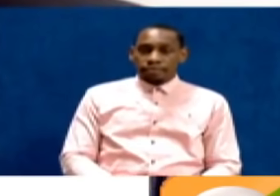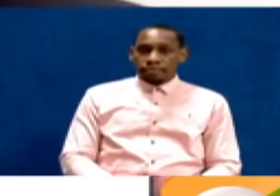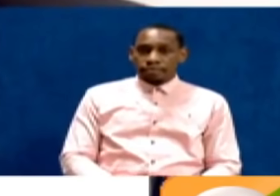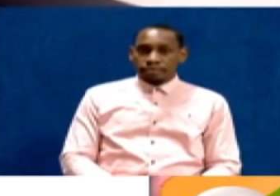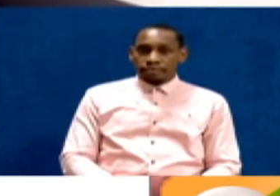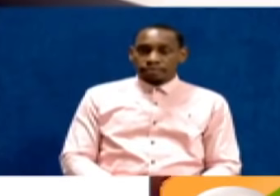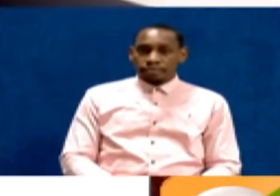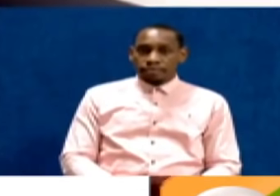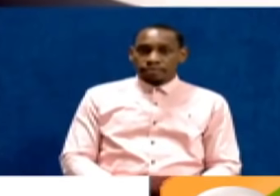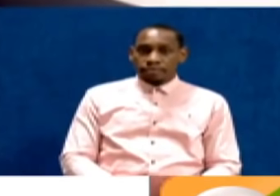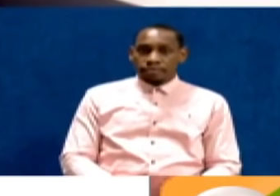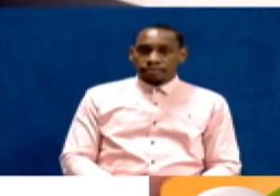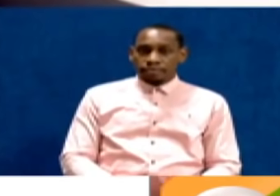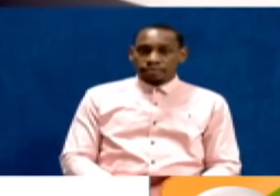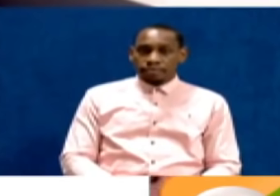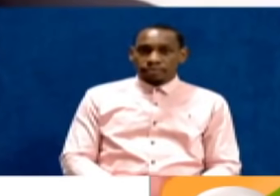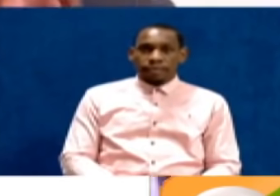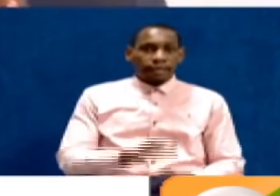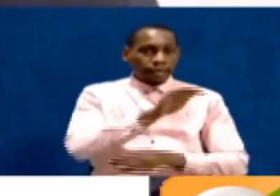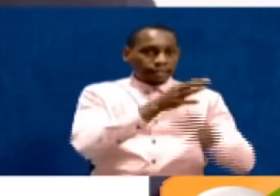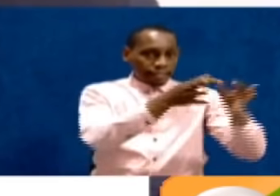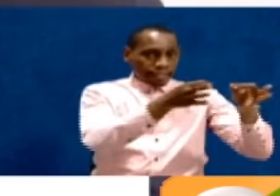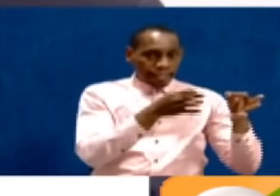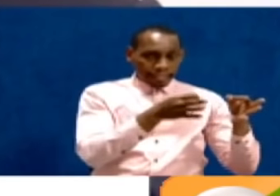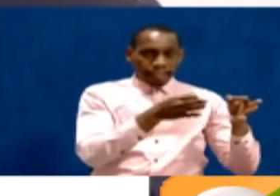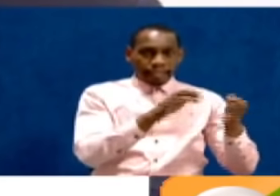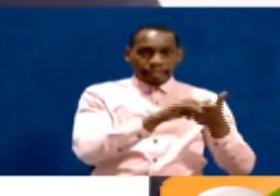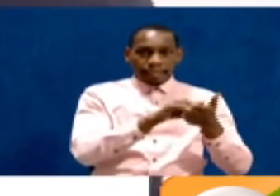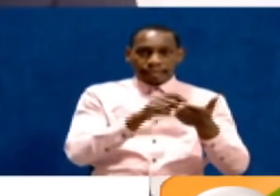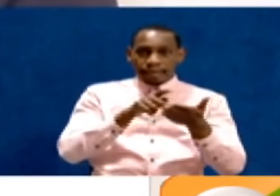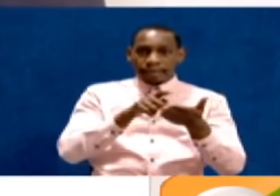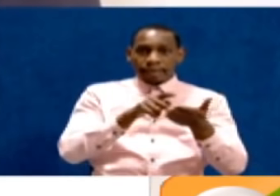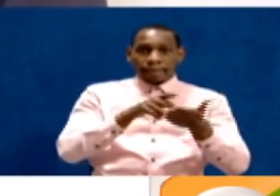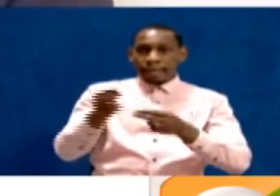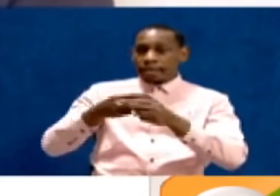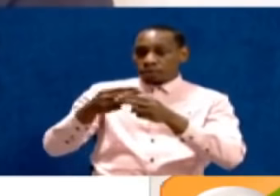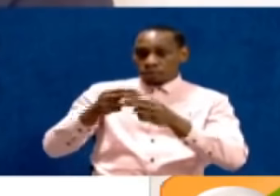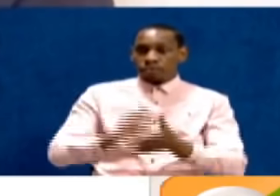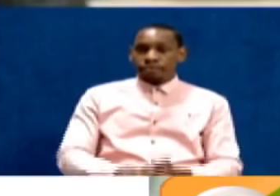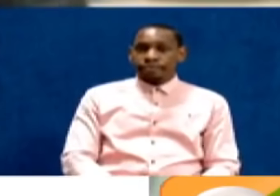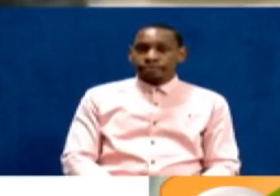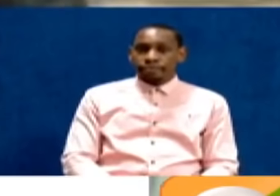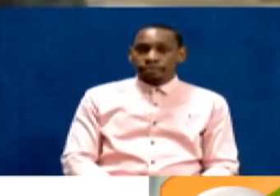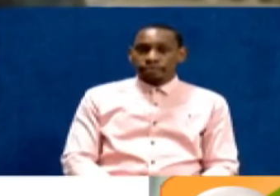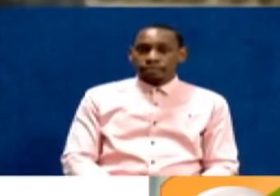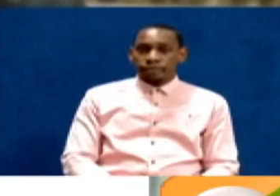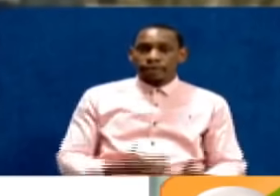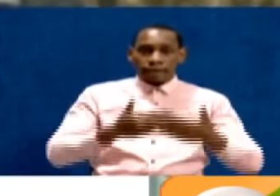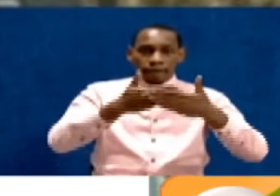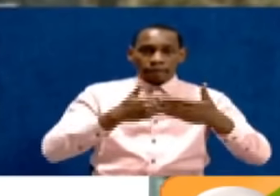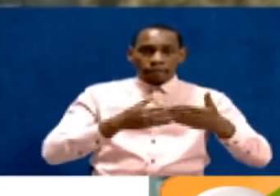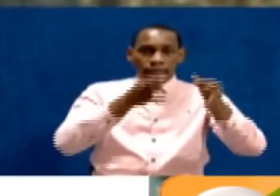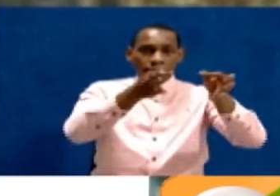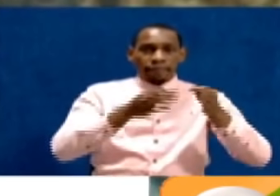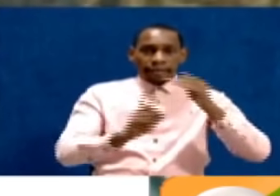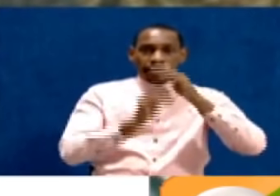calling on them, calling on the Treasury to say, this installment is due, this installment is due. The former finance